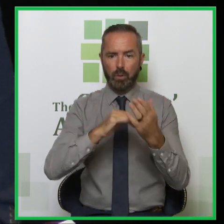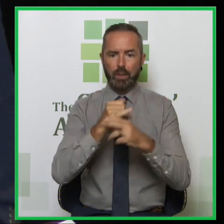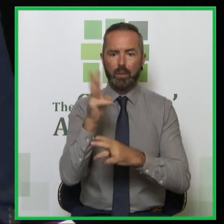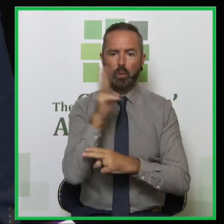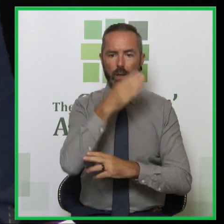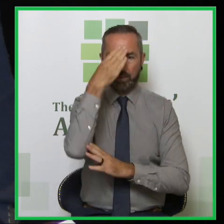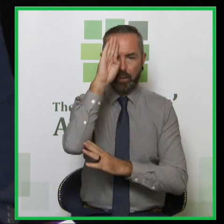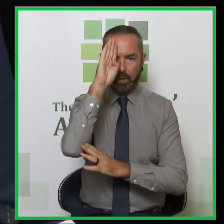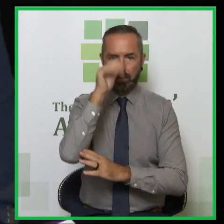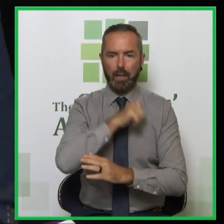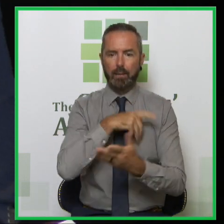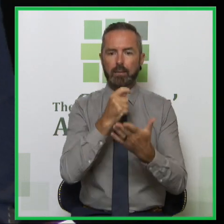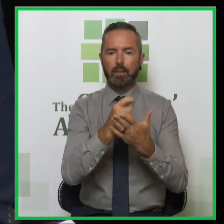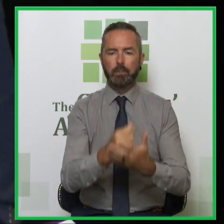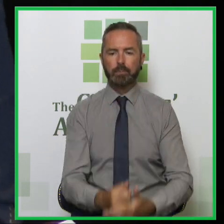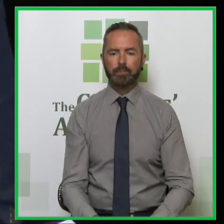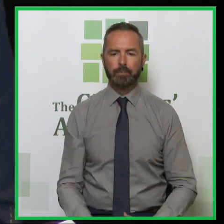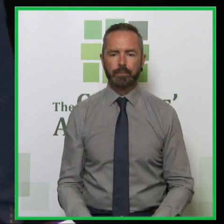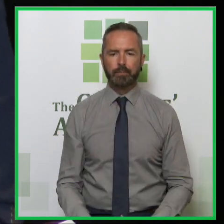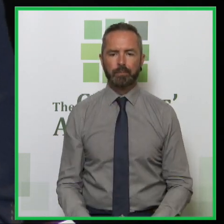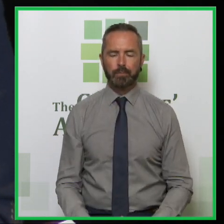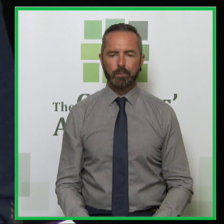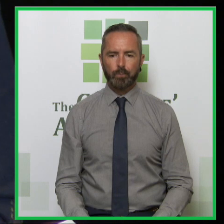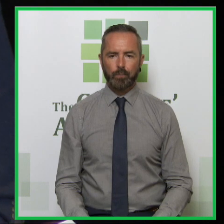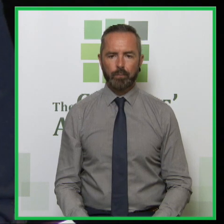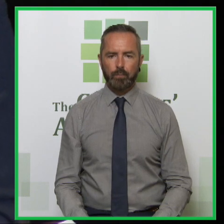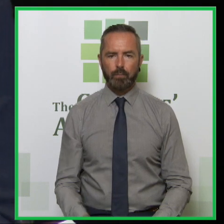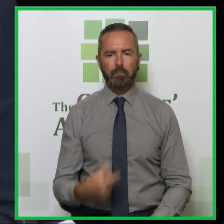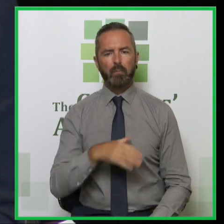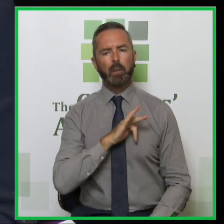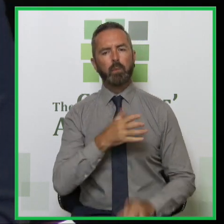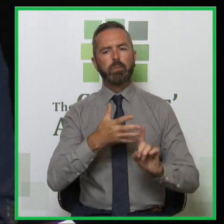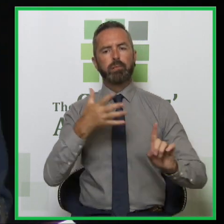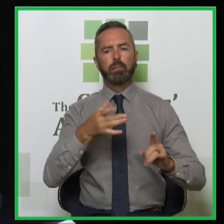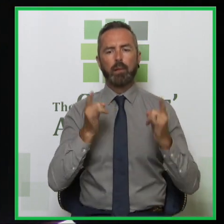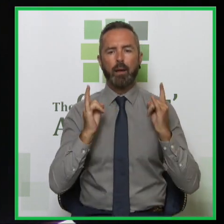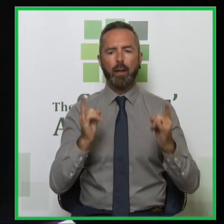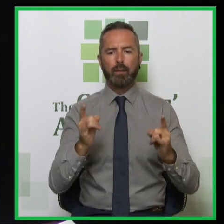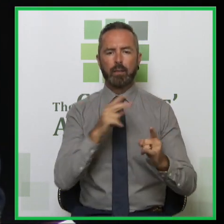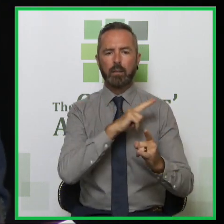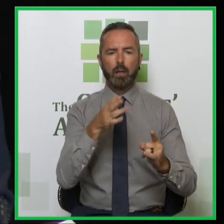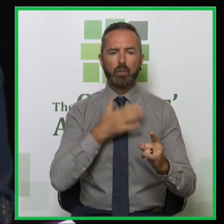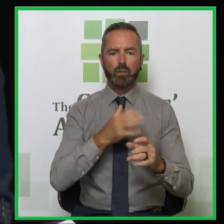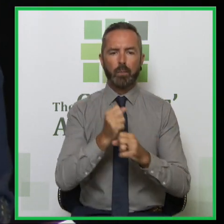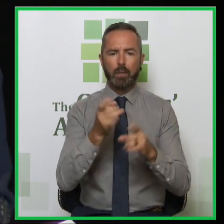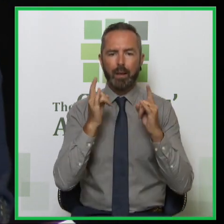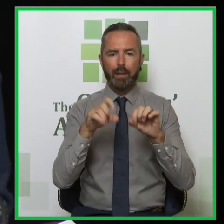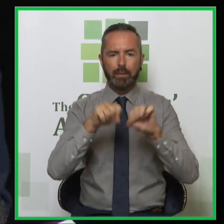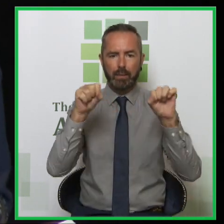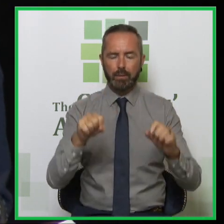of Ireland at that point in time. I realised that health was not just about the health